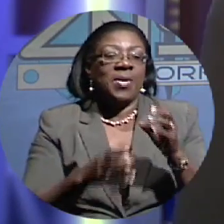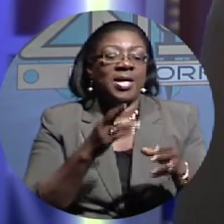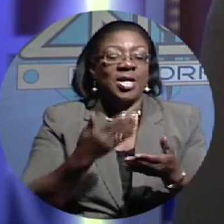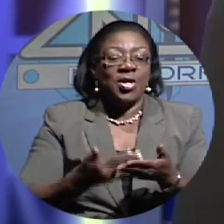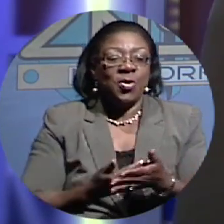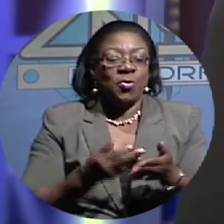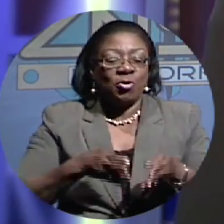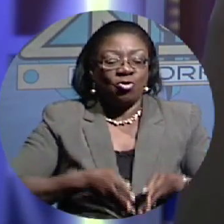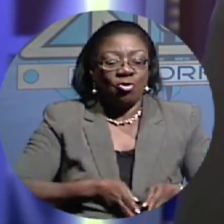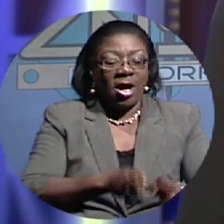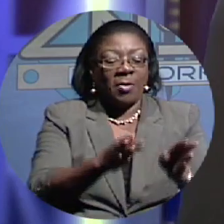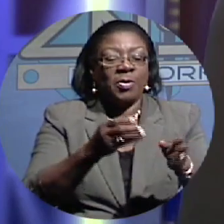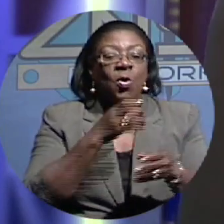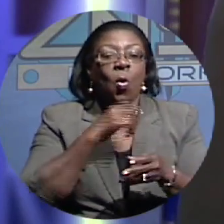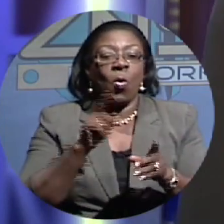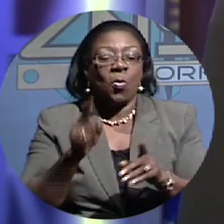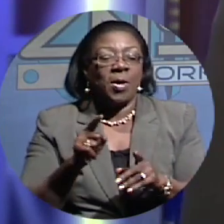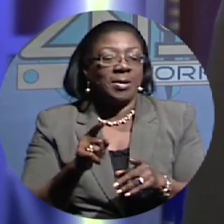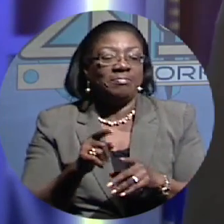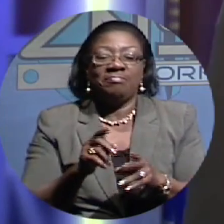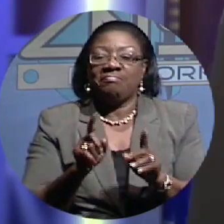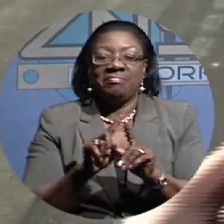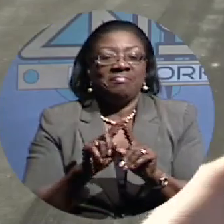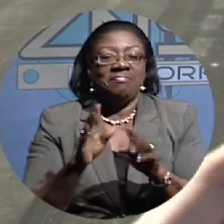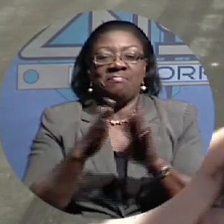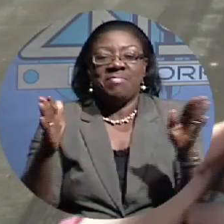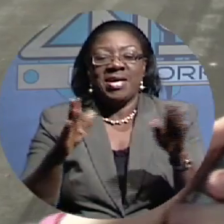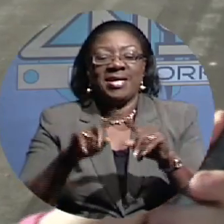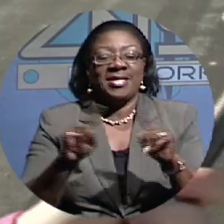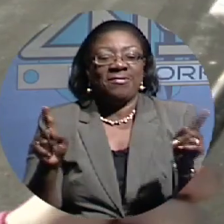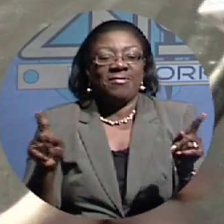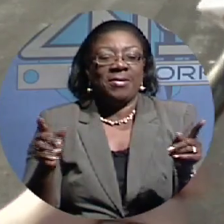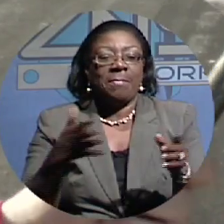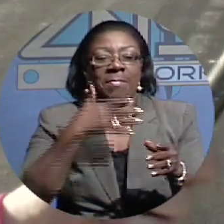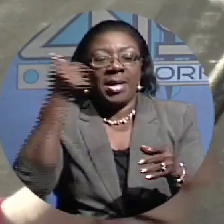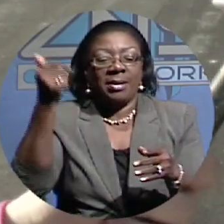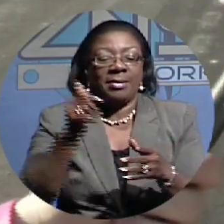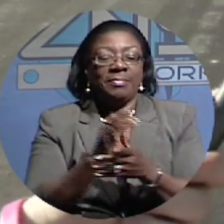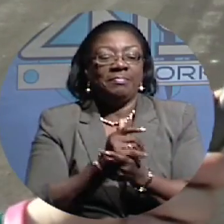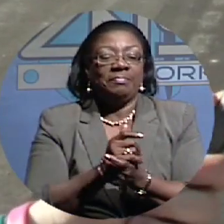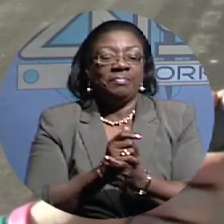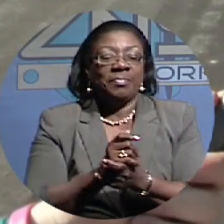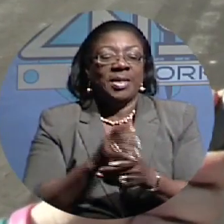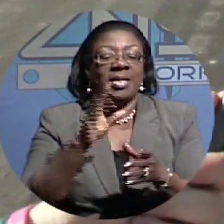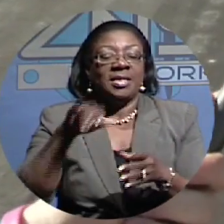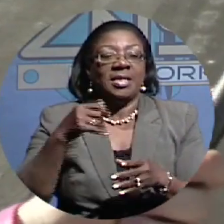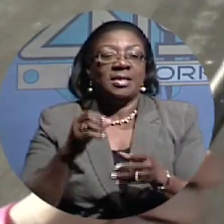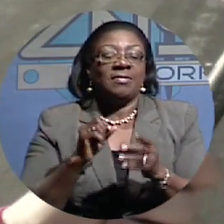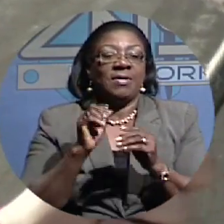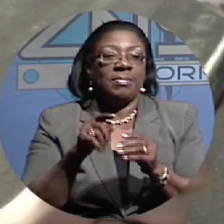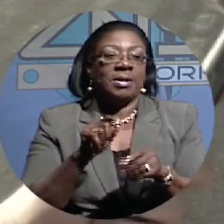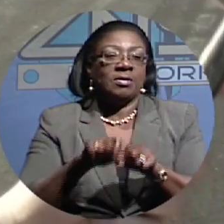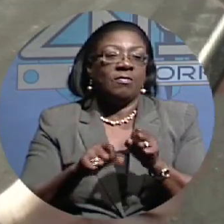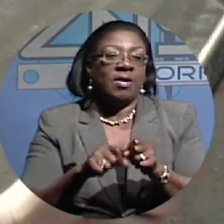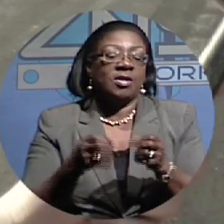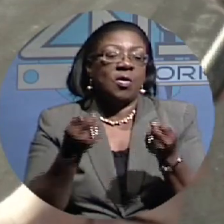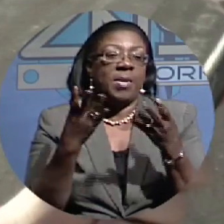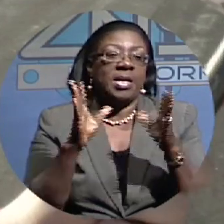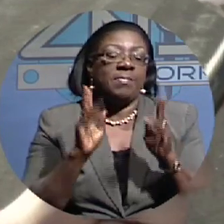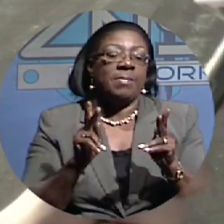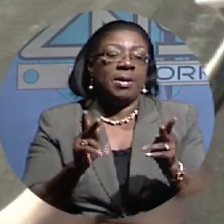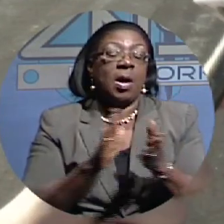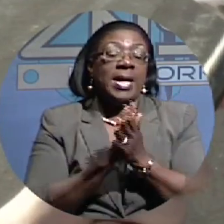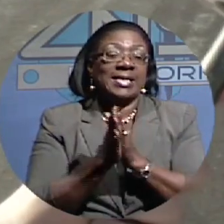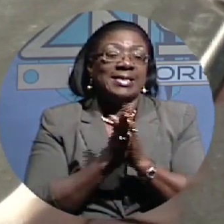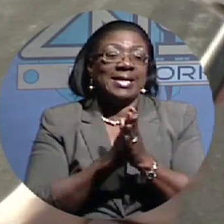comparing night to day. No comparison whatsoever. Oh, far better, man. Just the feedback so far, so many people are excited,